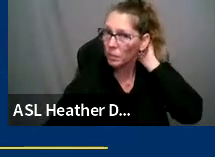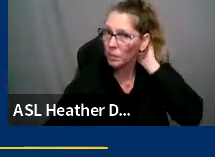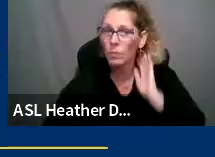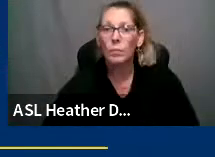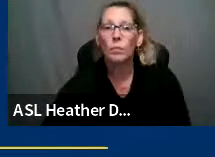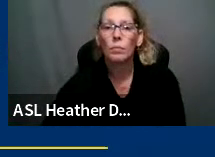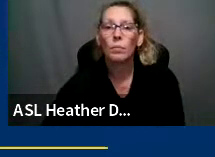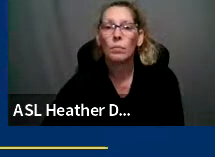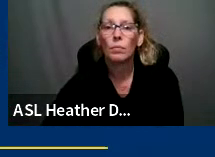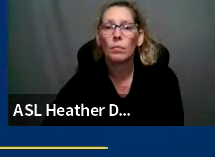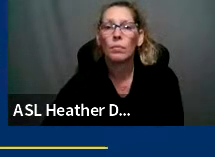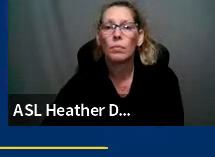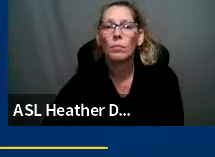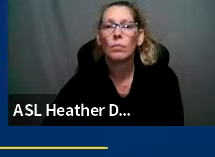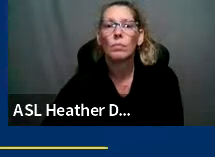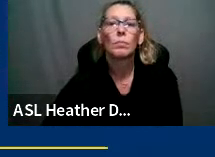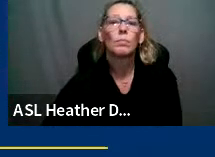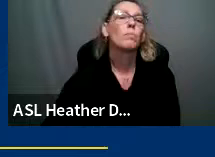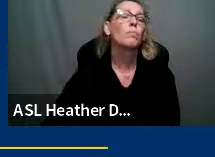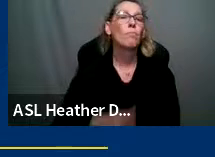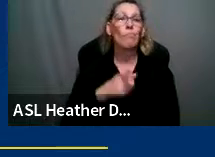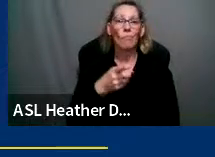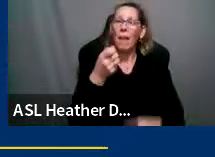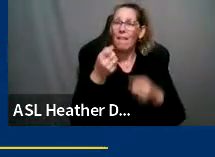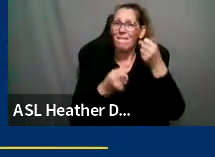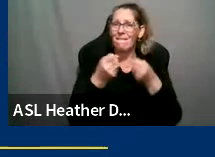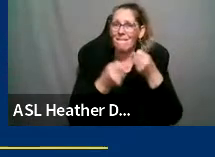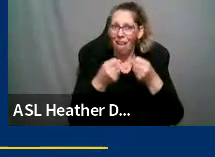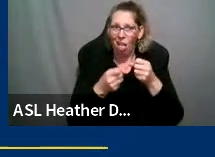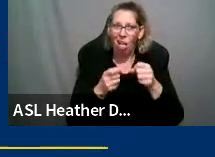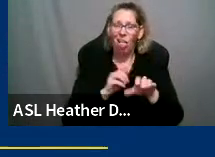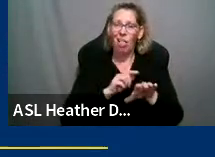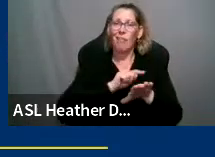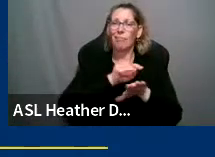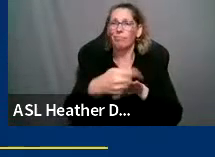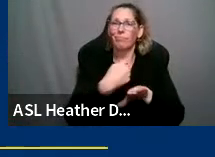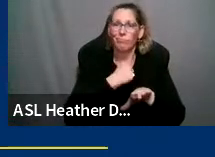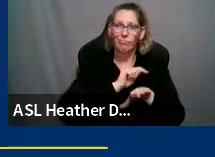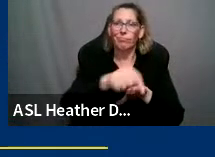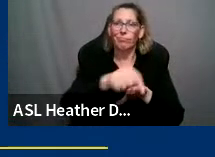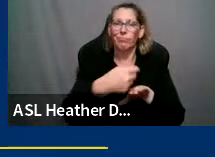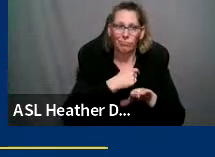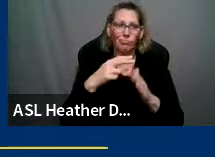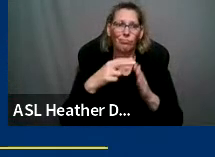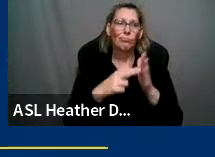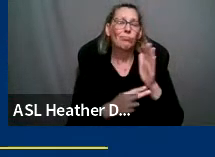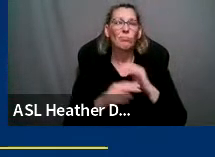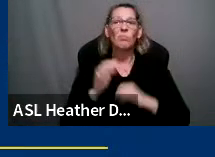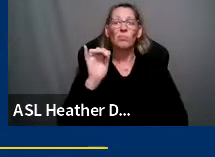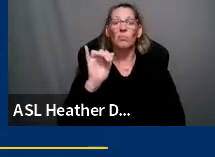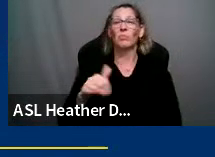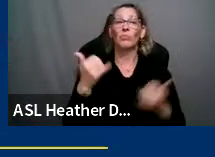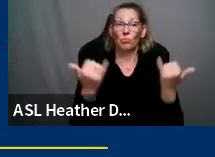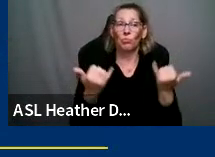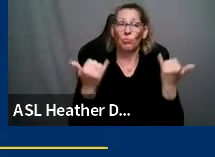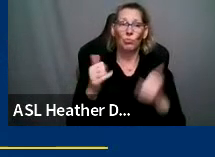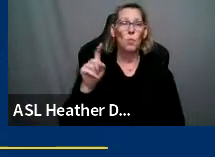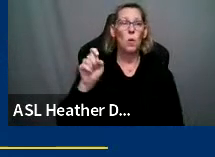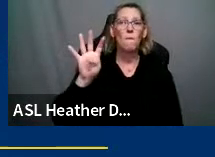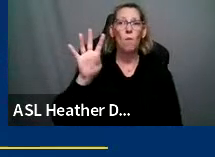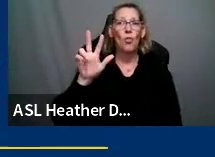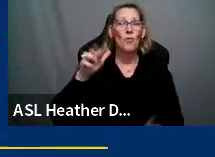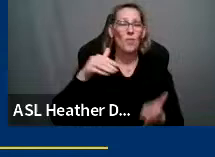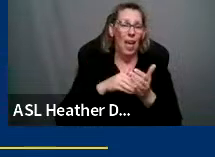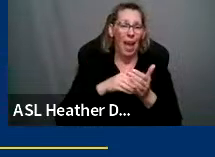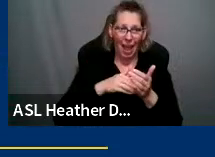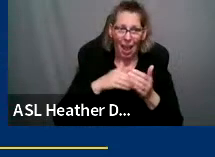Next, I'm going to cover the vehicle crossings on the I-5 bridge. So in existing conditions, we have about 143,000 on an average weekday